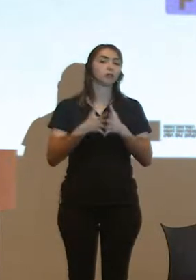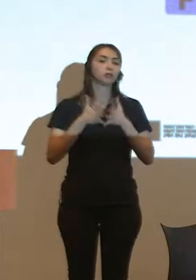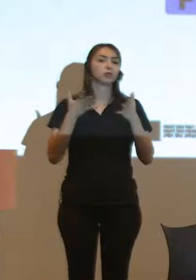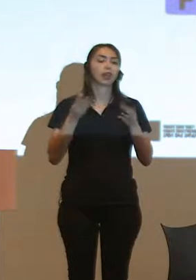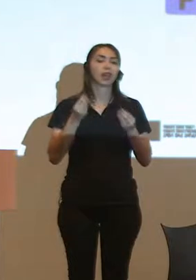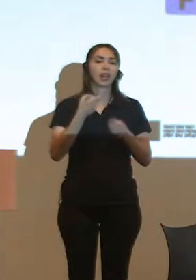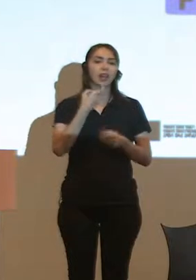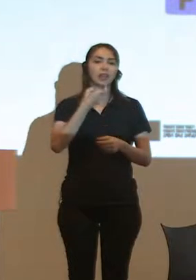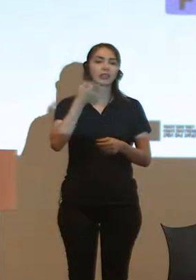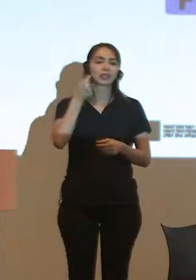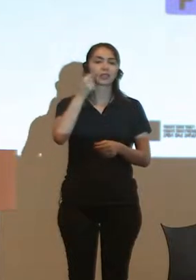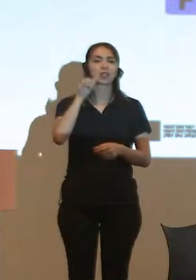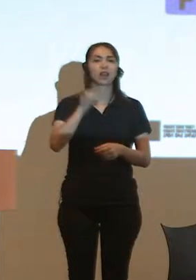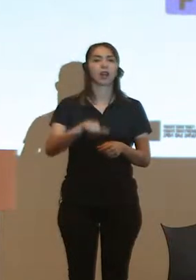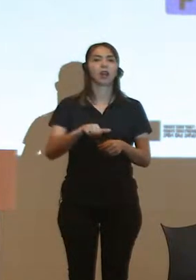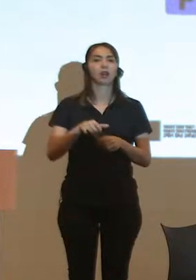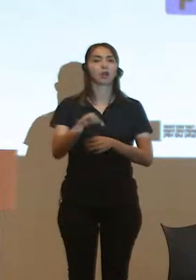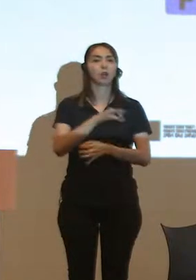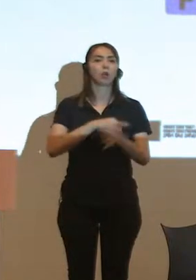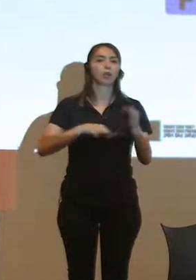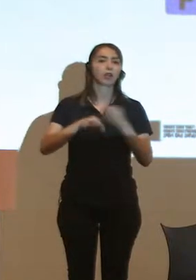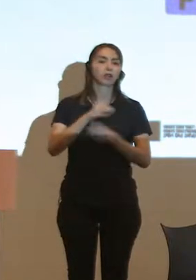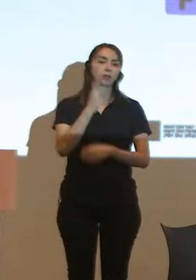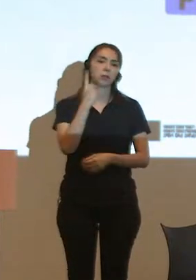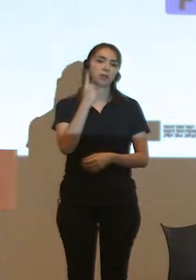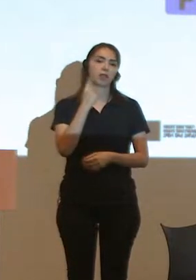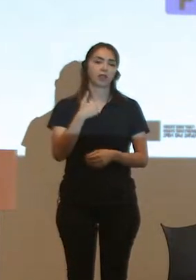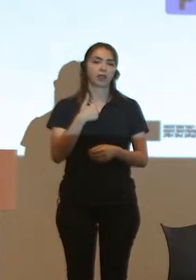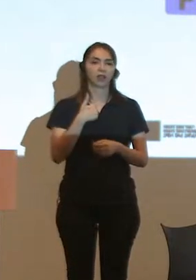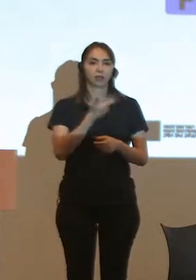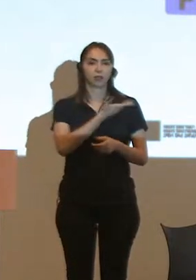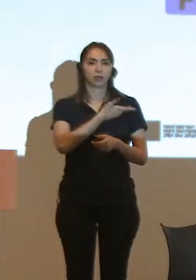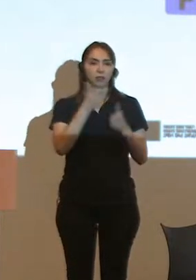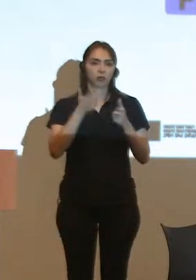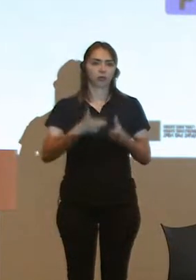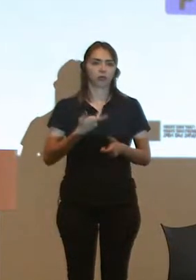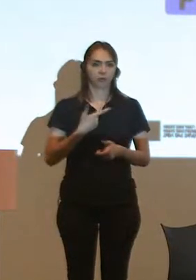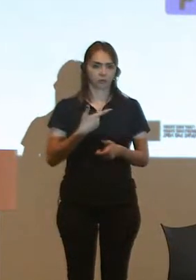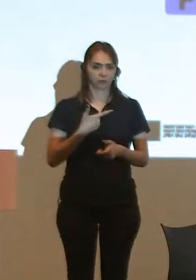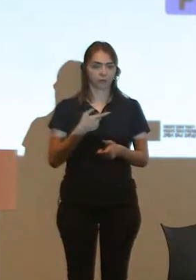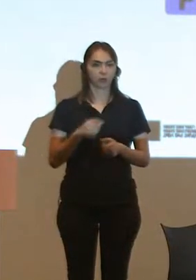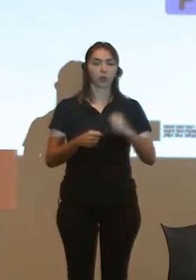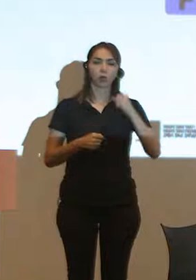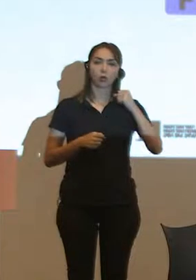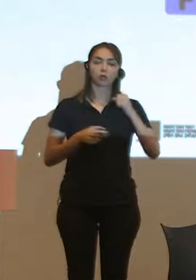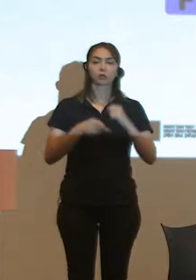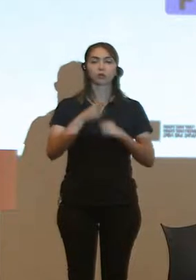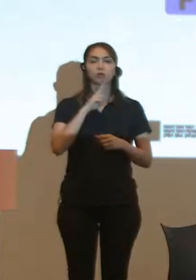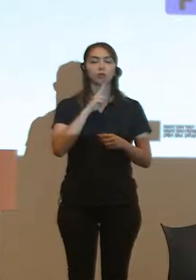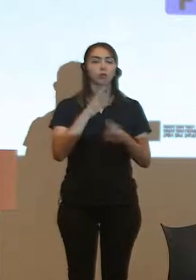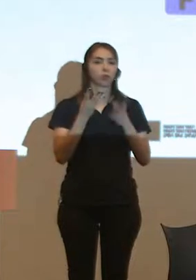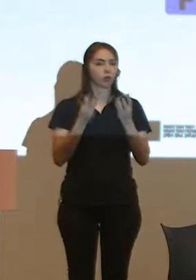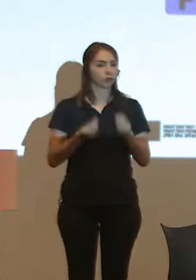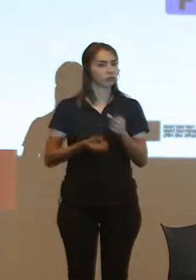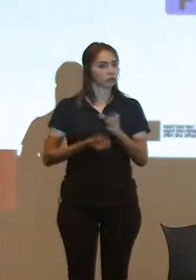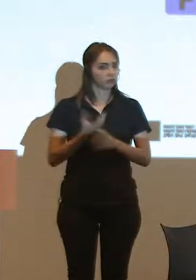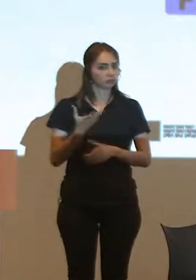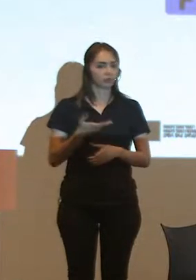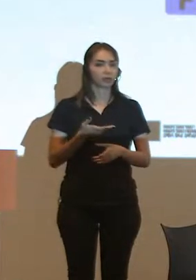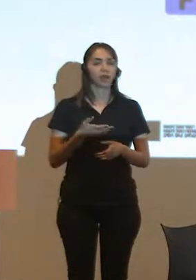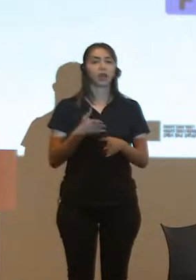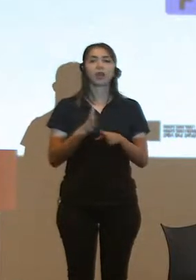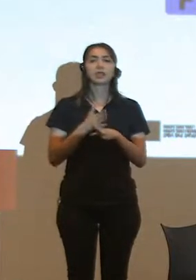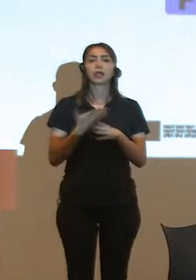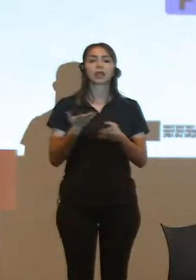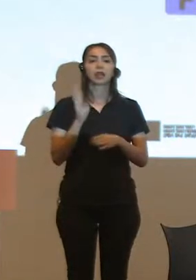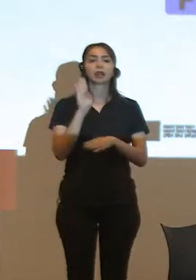country it was set up during the end of communism to help oversee the transition into democracy in